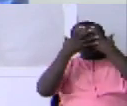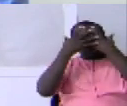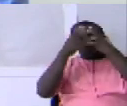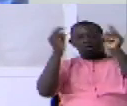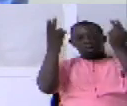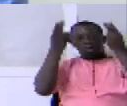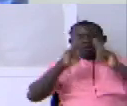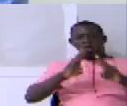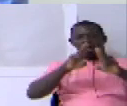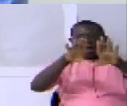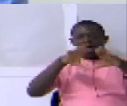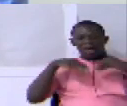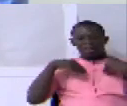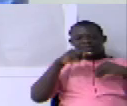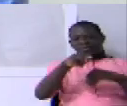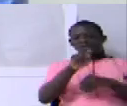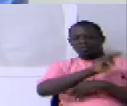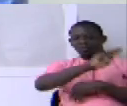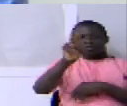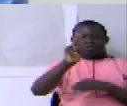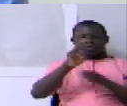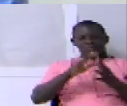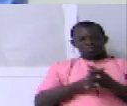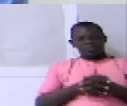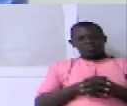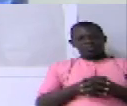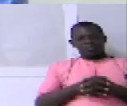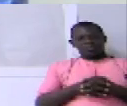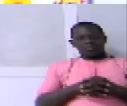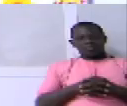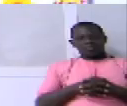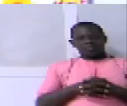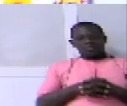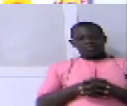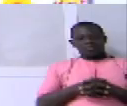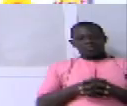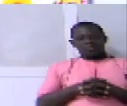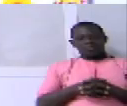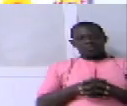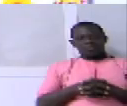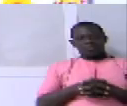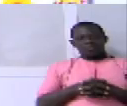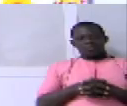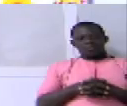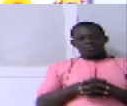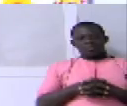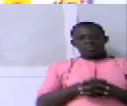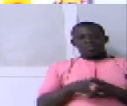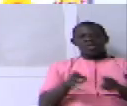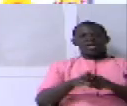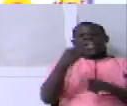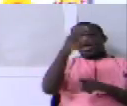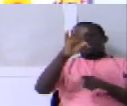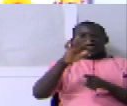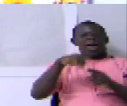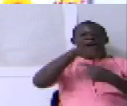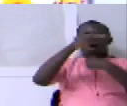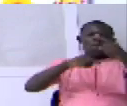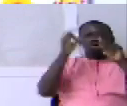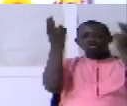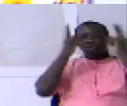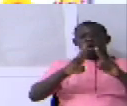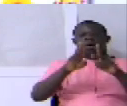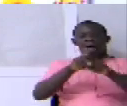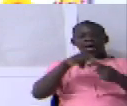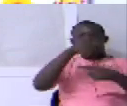Foi sonda ko butero anin kasola lualu mantanyola. Even not the law, humanity at large is not correct.